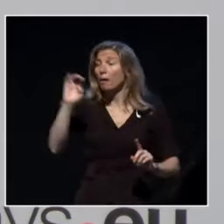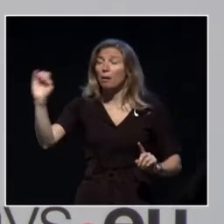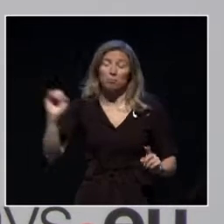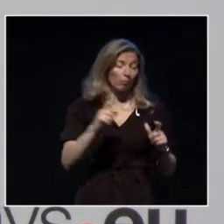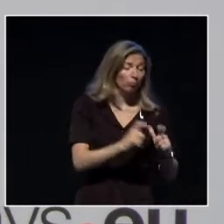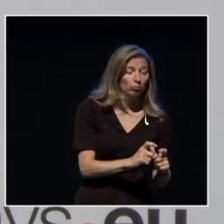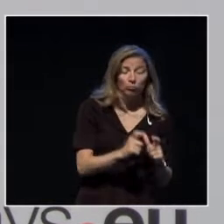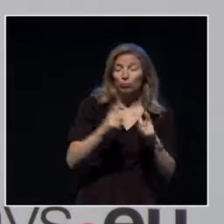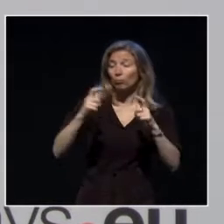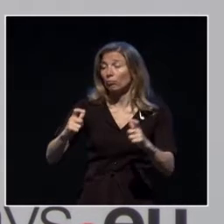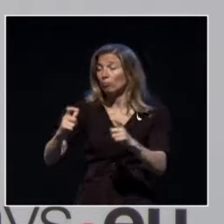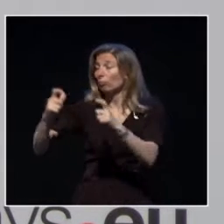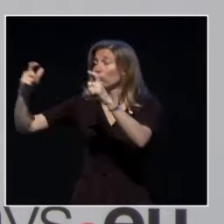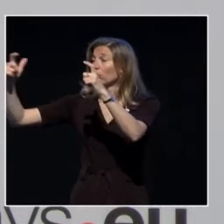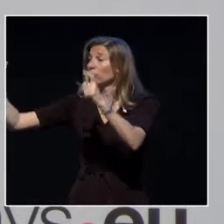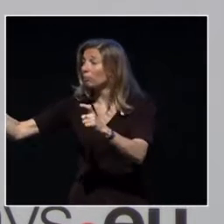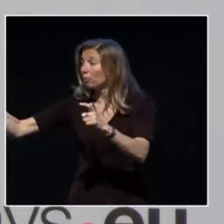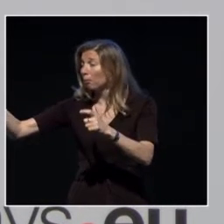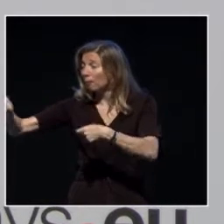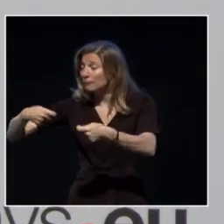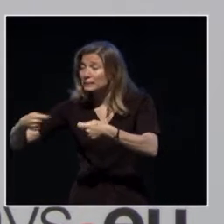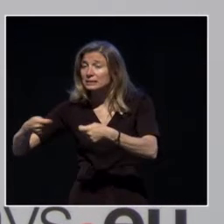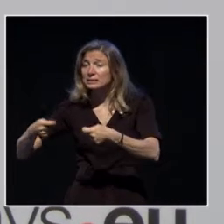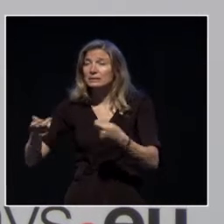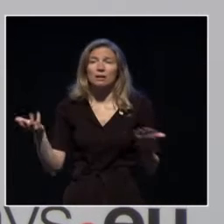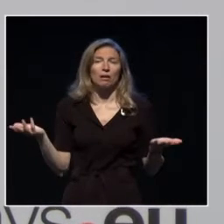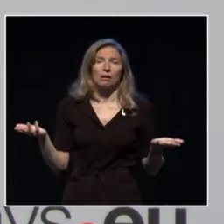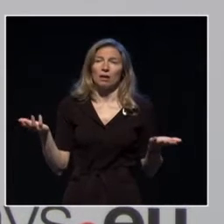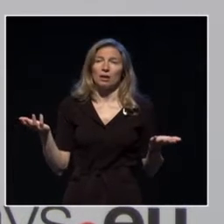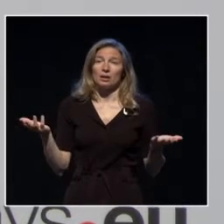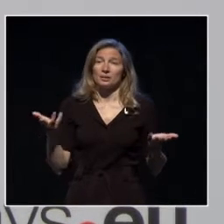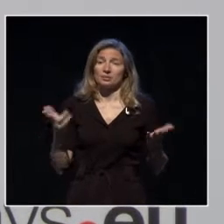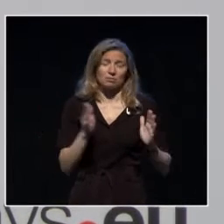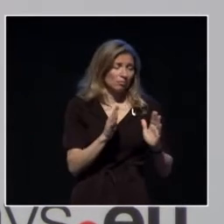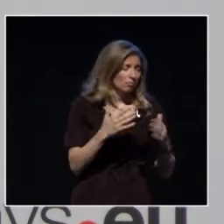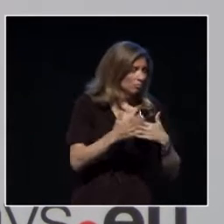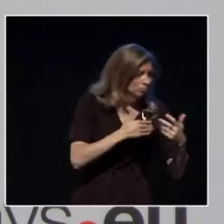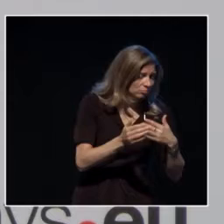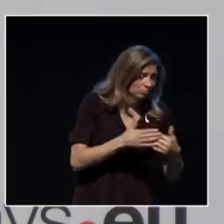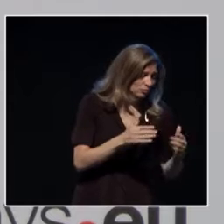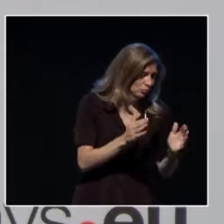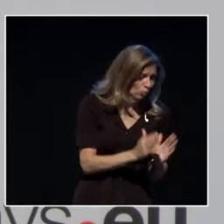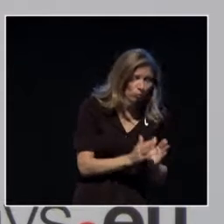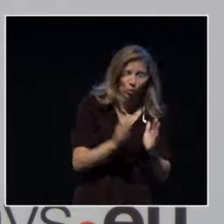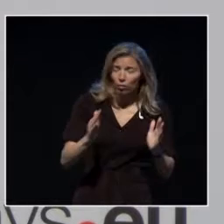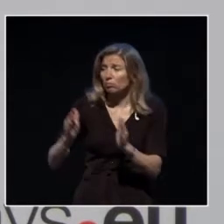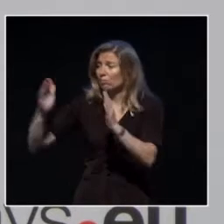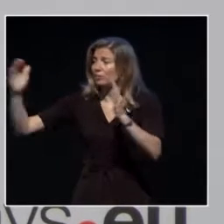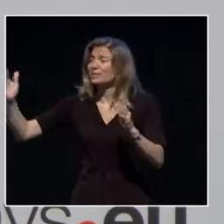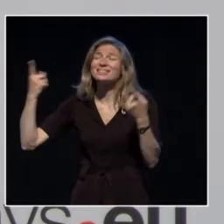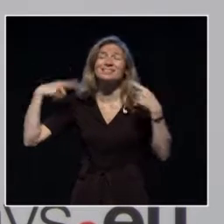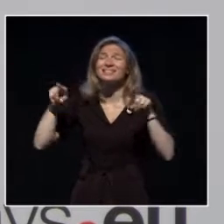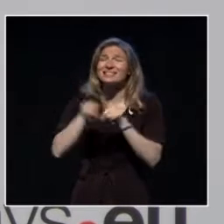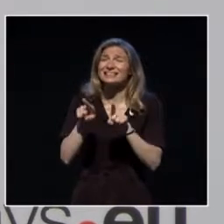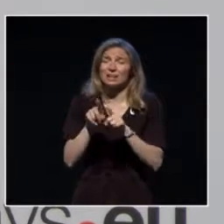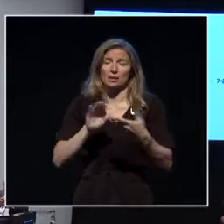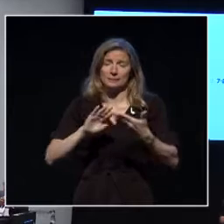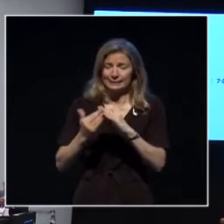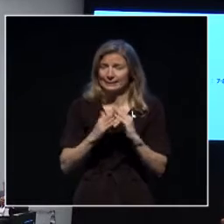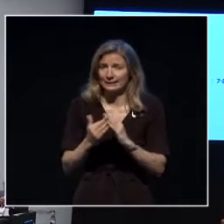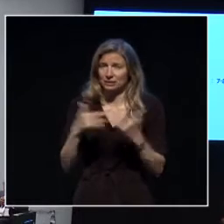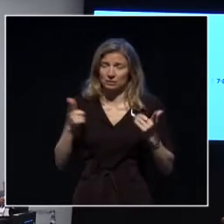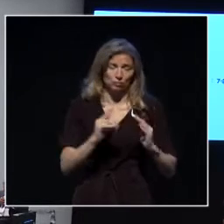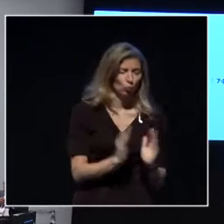size distribution of businesses is like the size distribution of cities or the